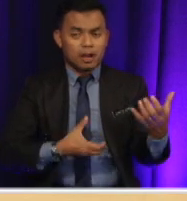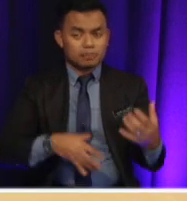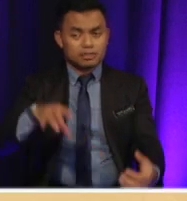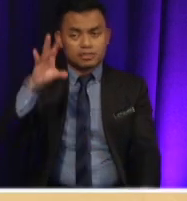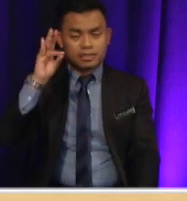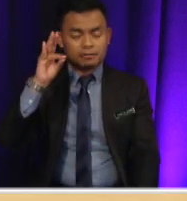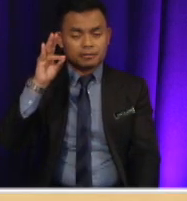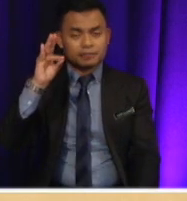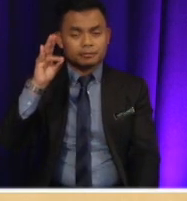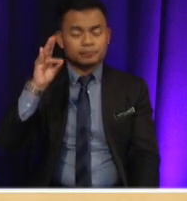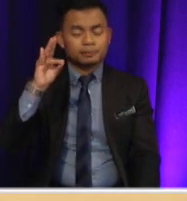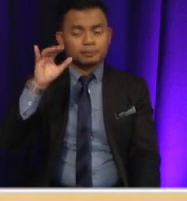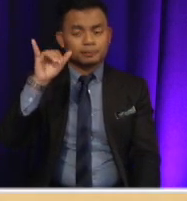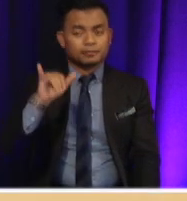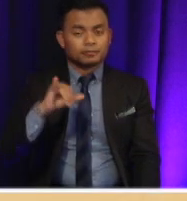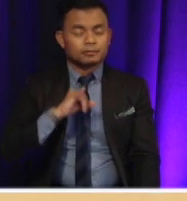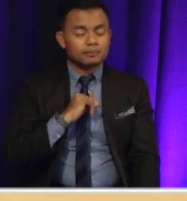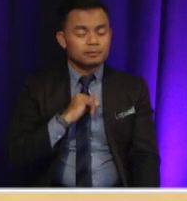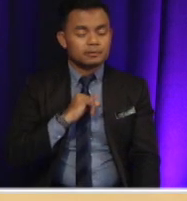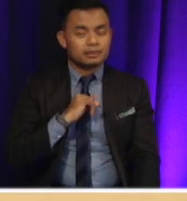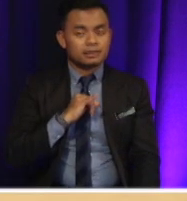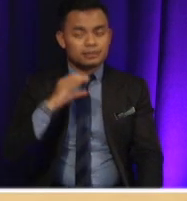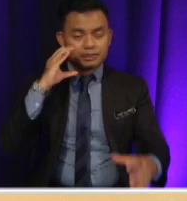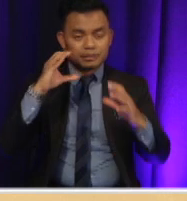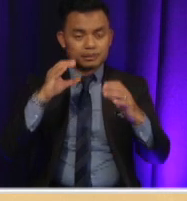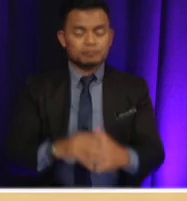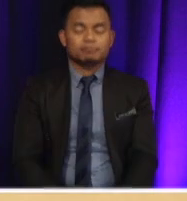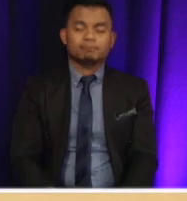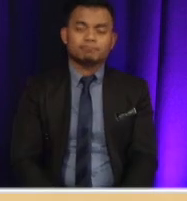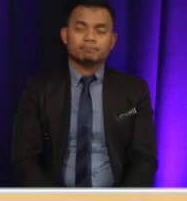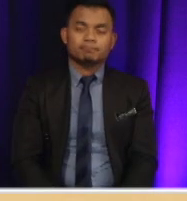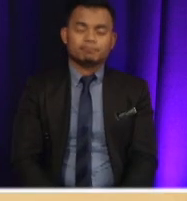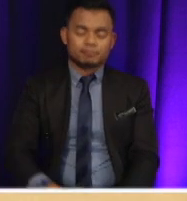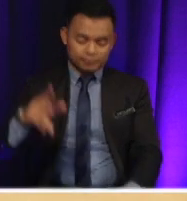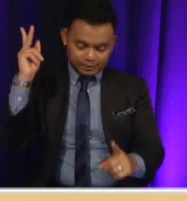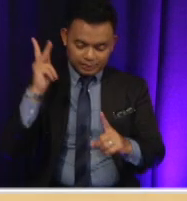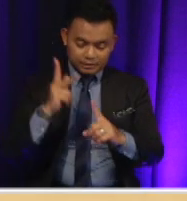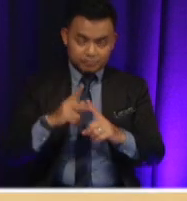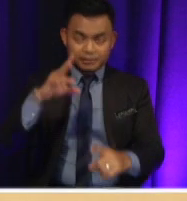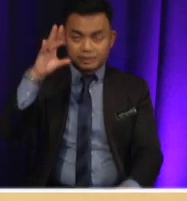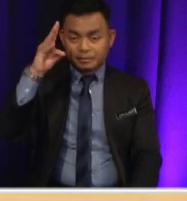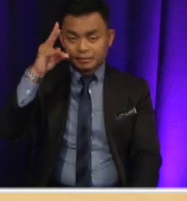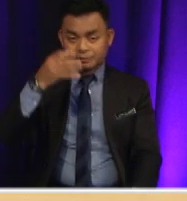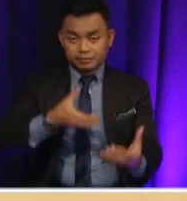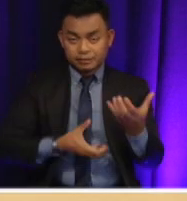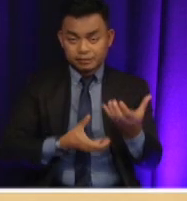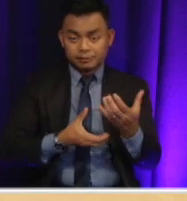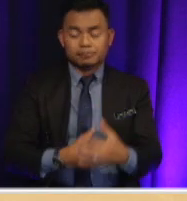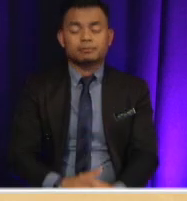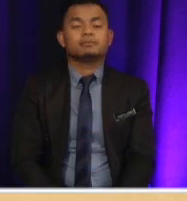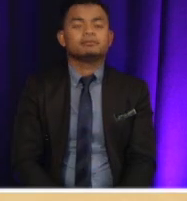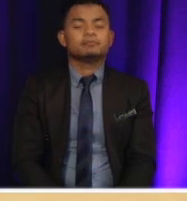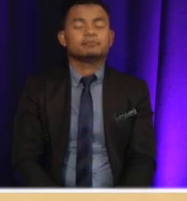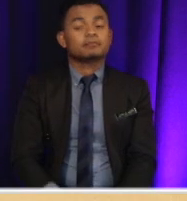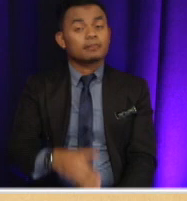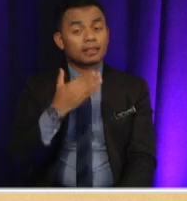me talking to my action man. Okay. Dear severed arm of last year's action man, thank